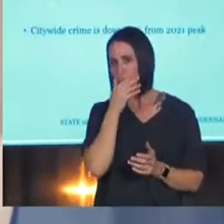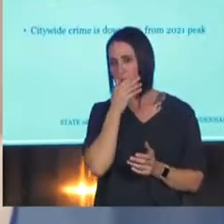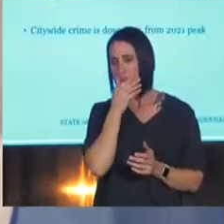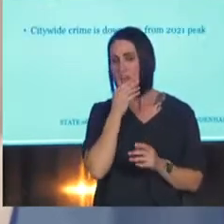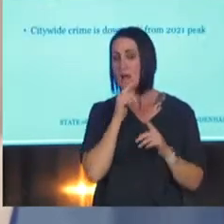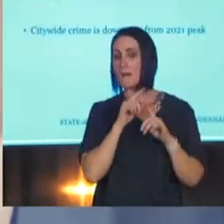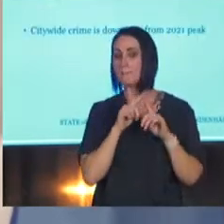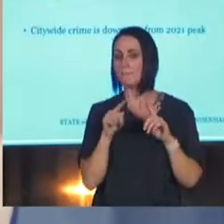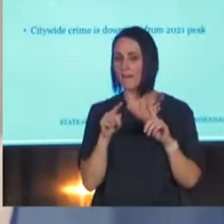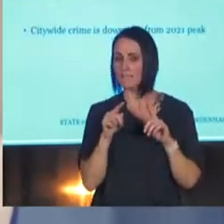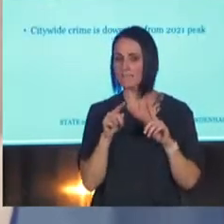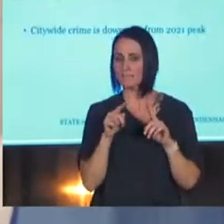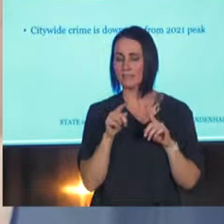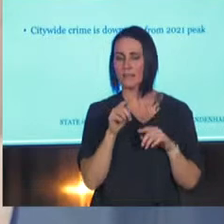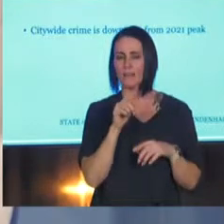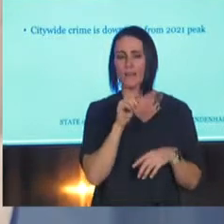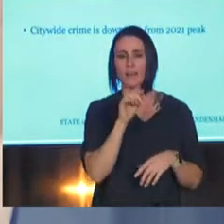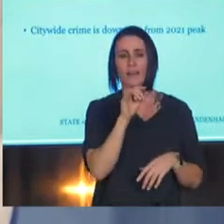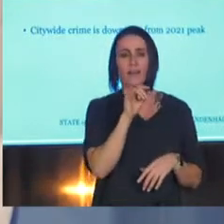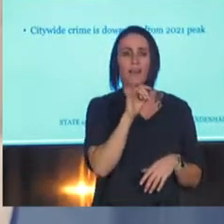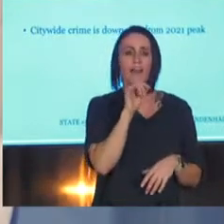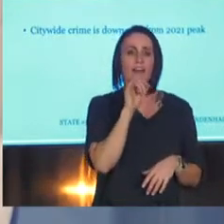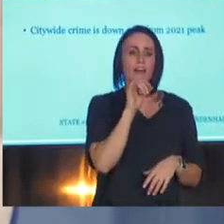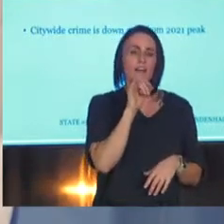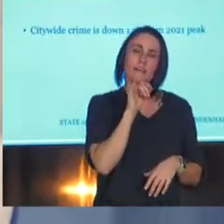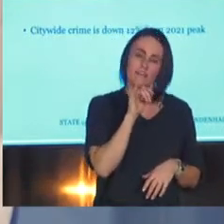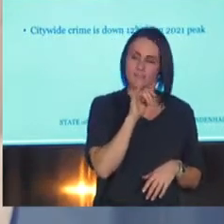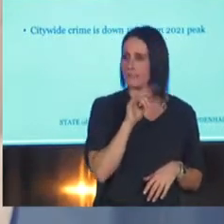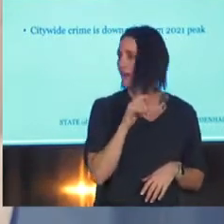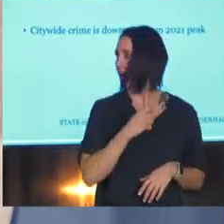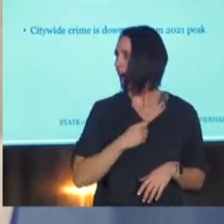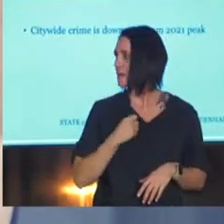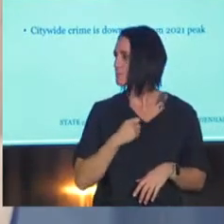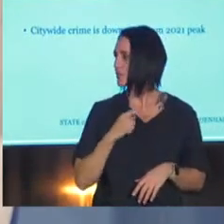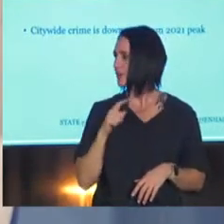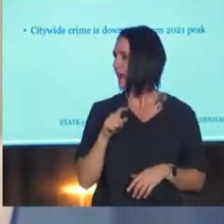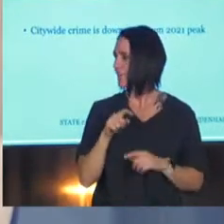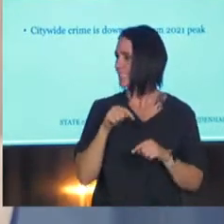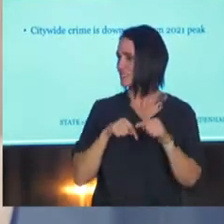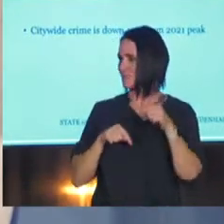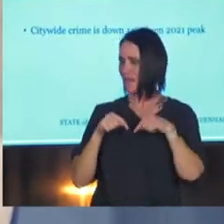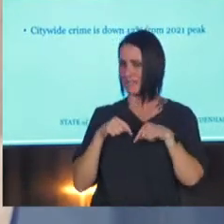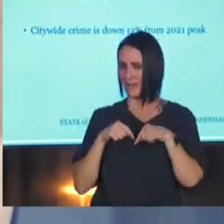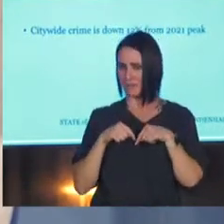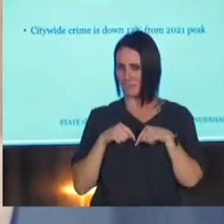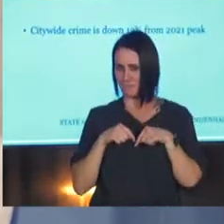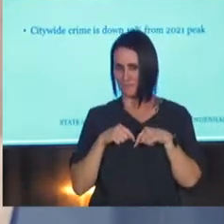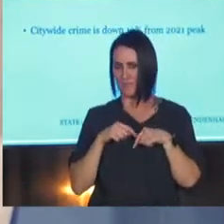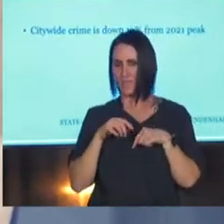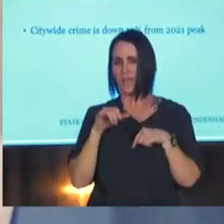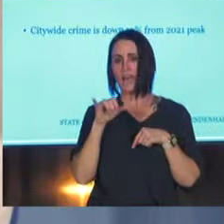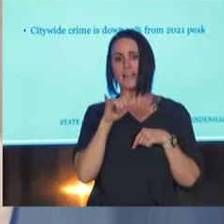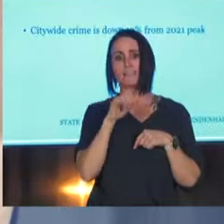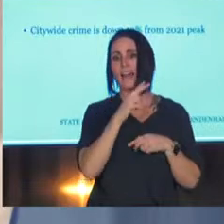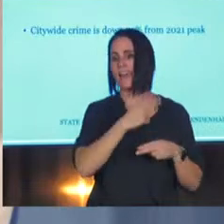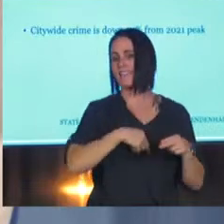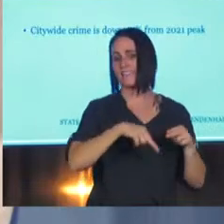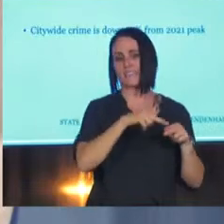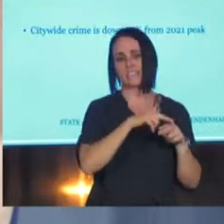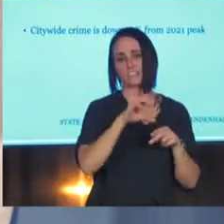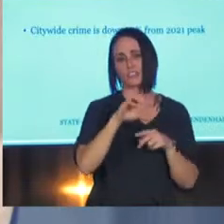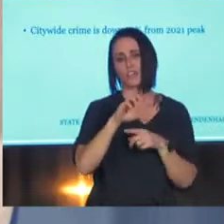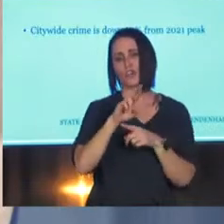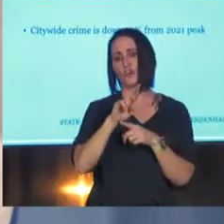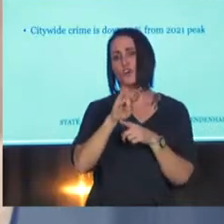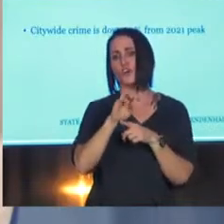But unlike so many other major cities, I'm sorry, I need to back up a moment here. As it did across the nation, crime in Salt